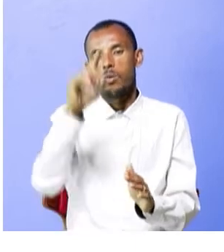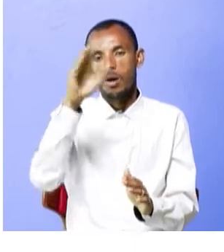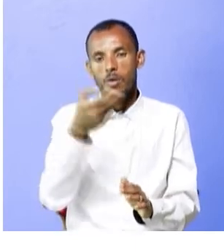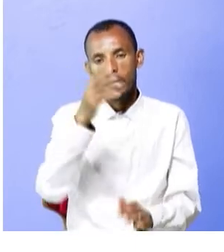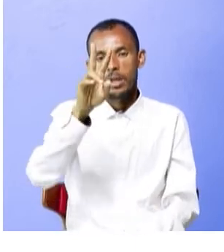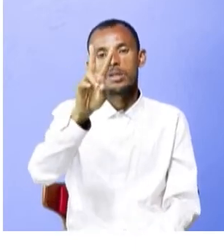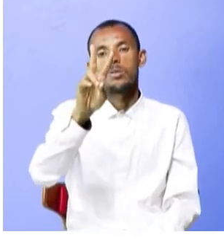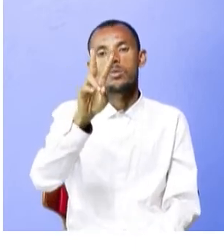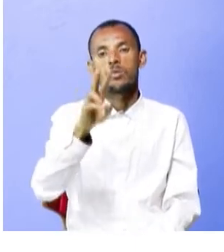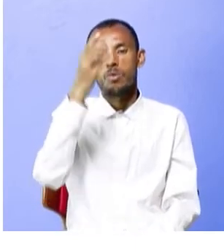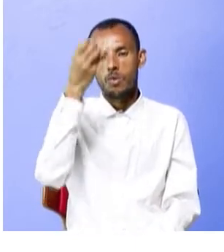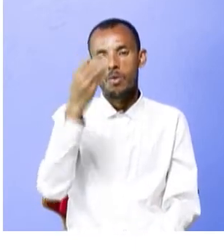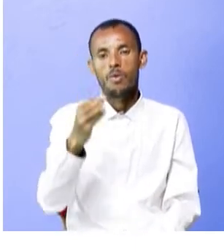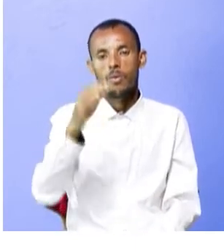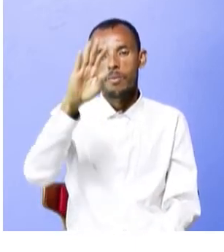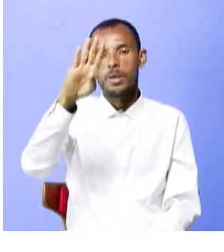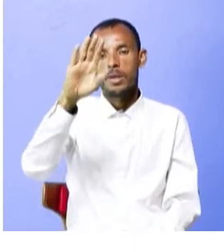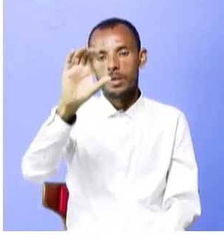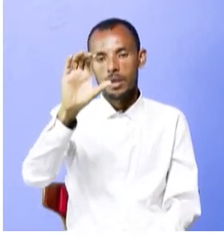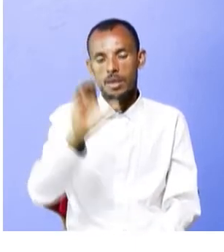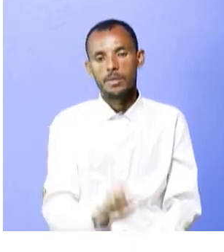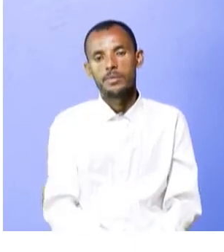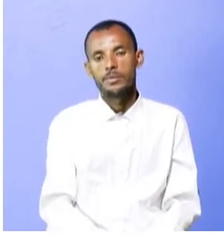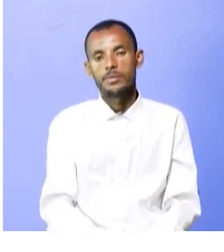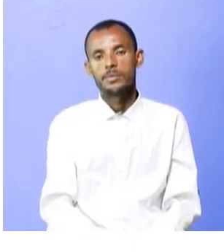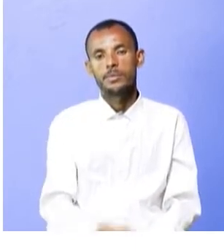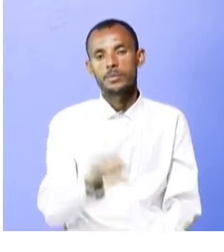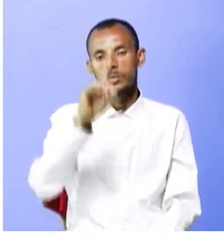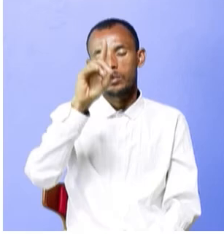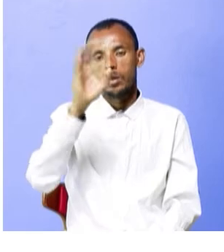of BC